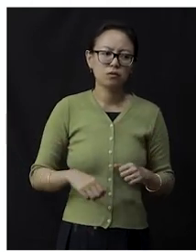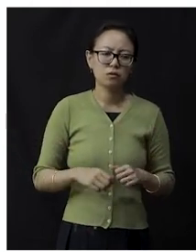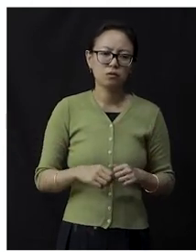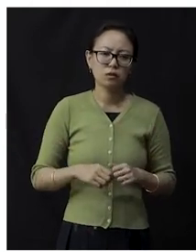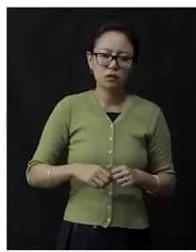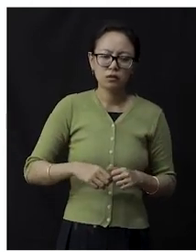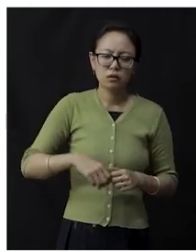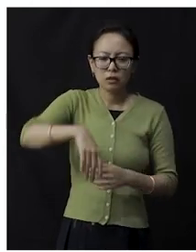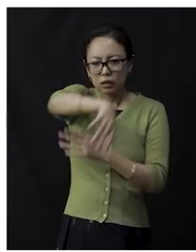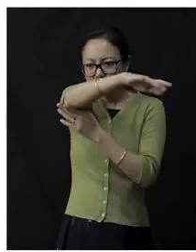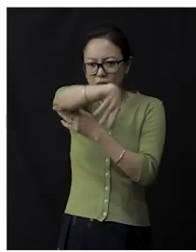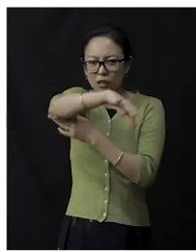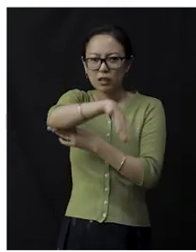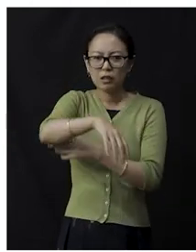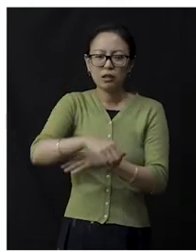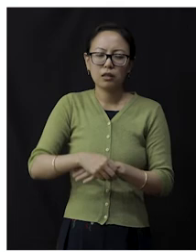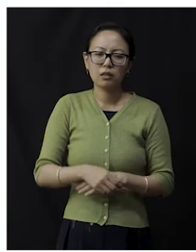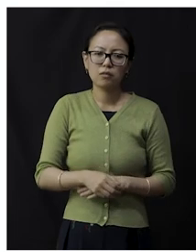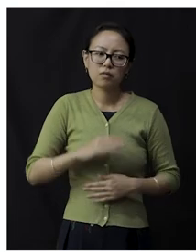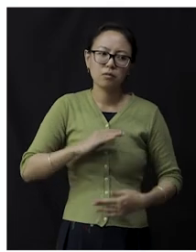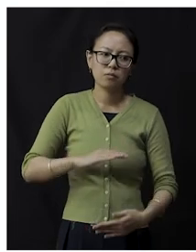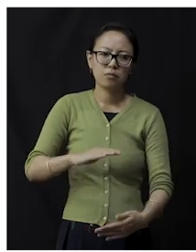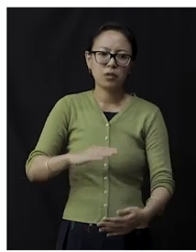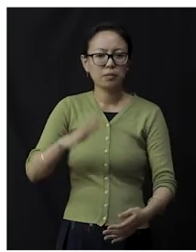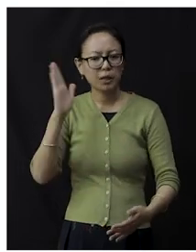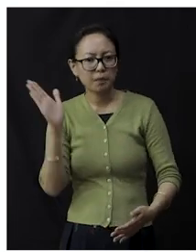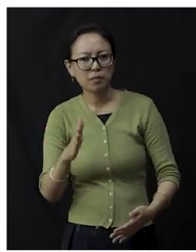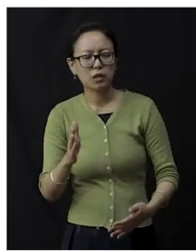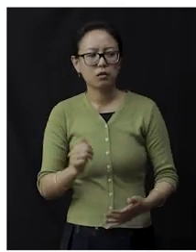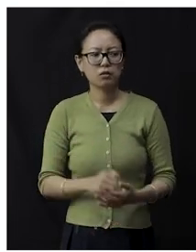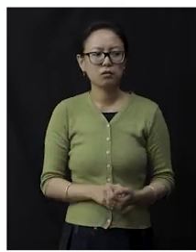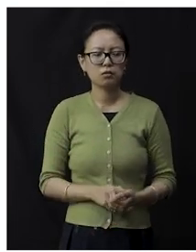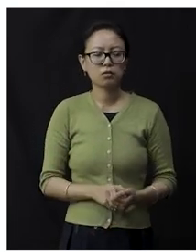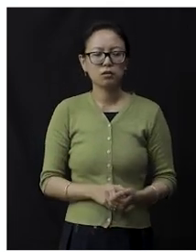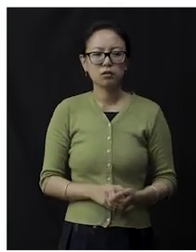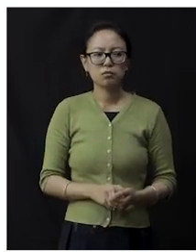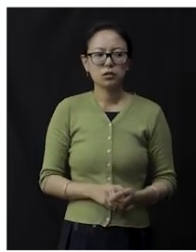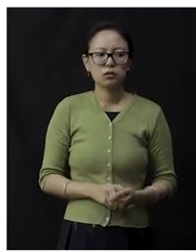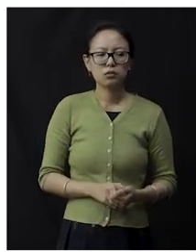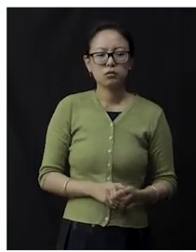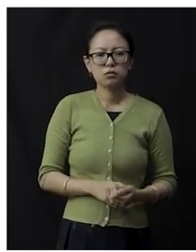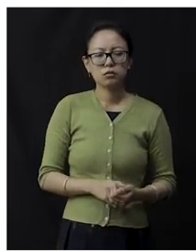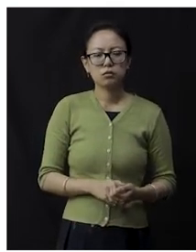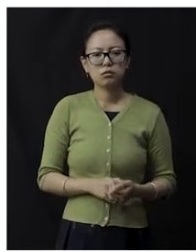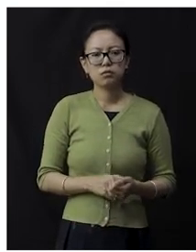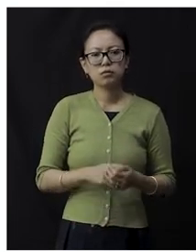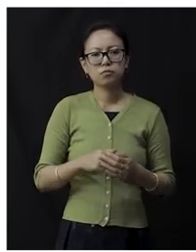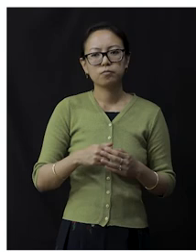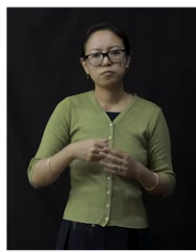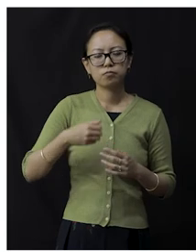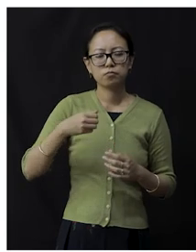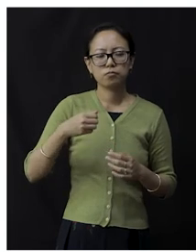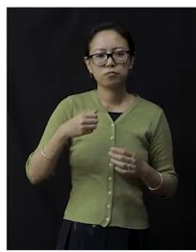little nudge on your back by your parent. That is called spanking. So the child, the baby